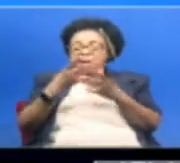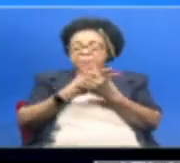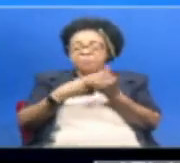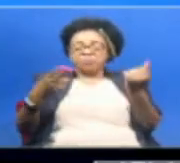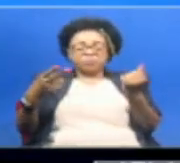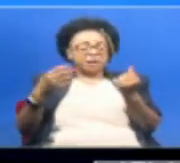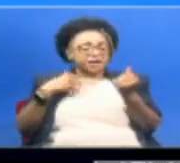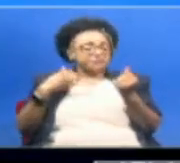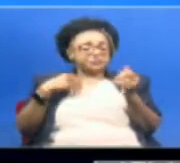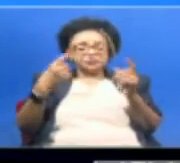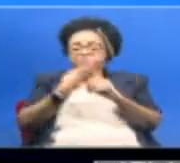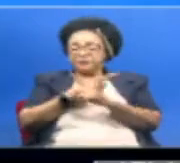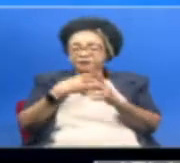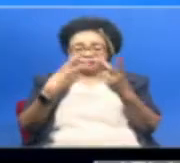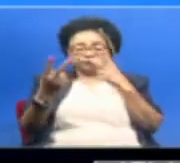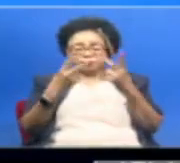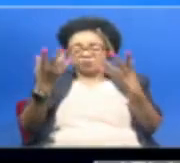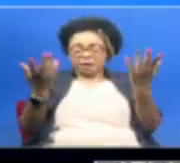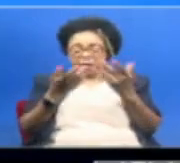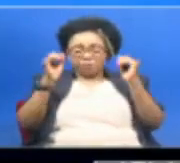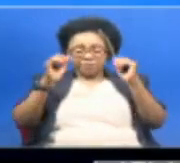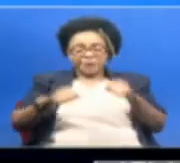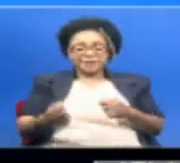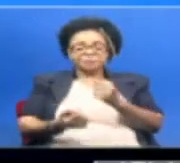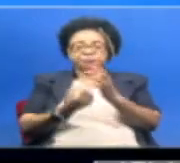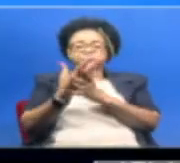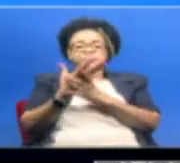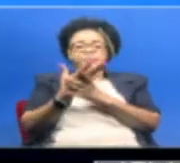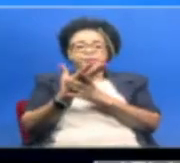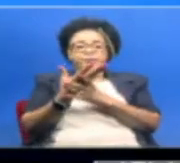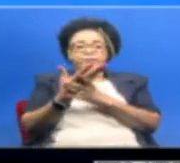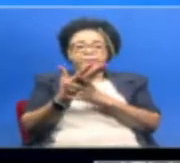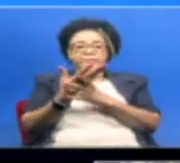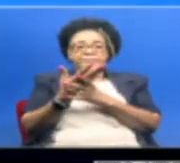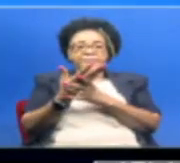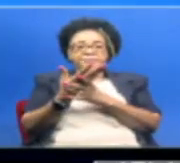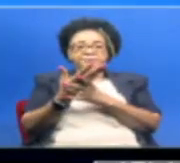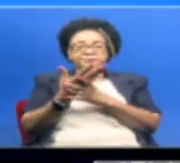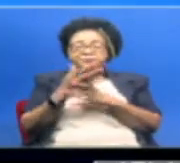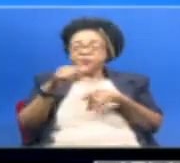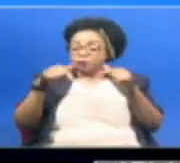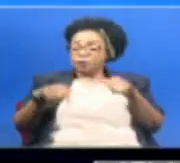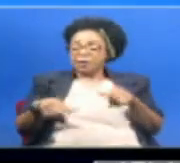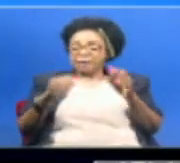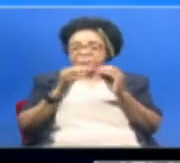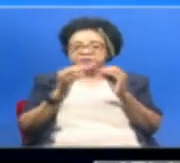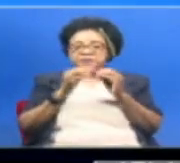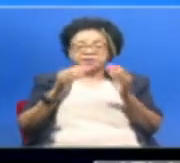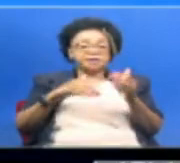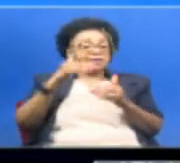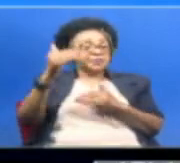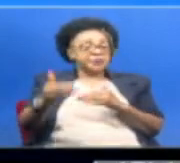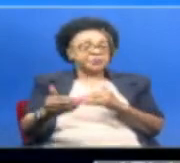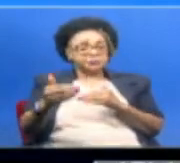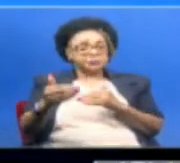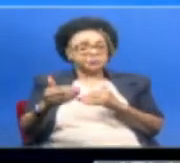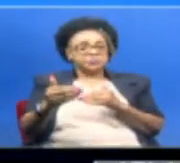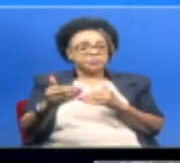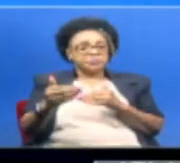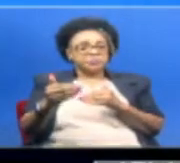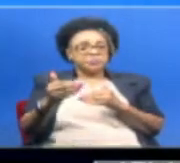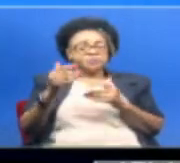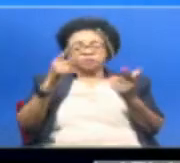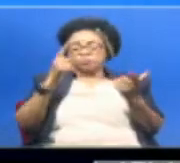views on how the reconstitution process should be undertaken. On today's meeting, coming against the backdrop of the hike of